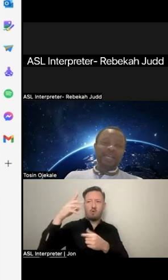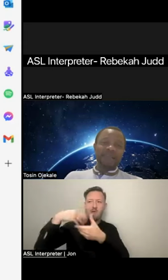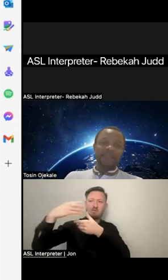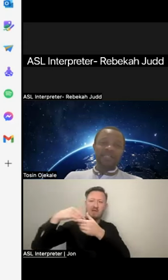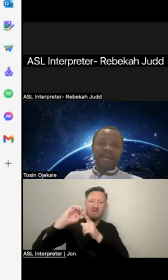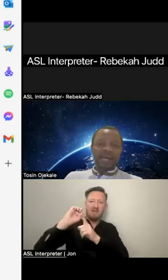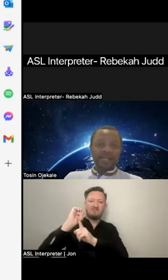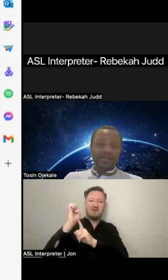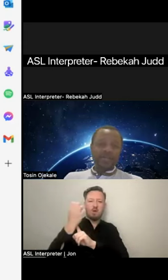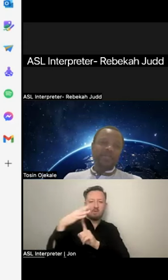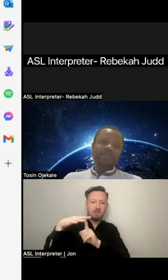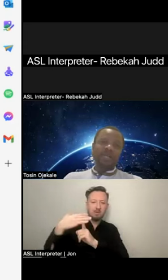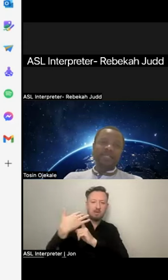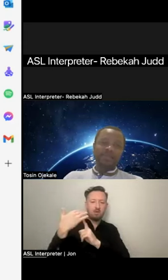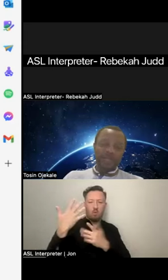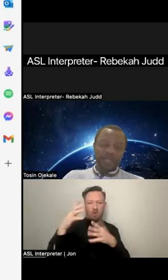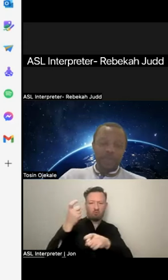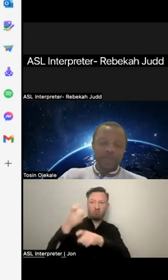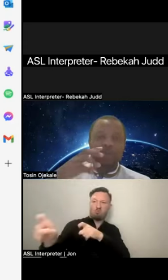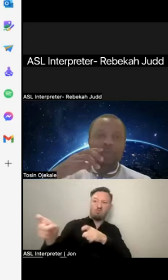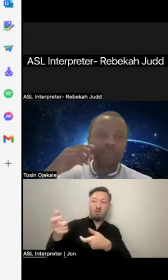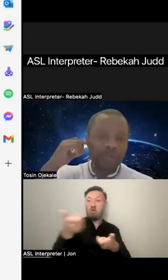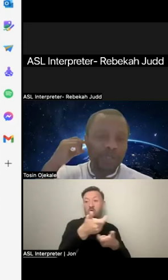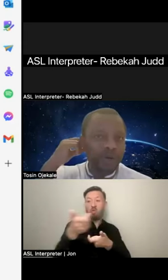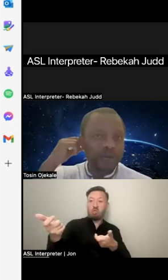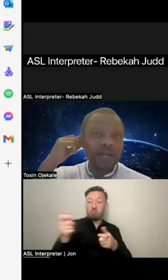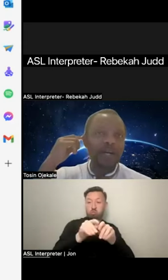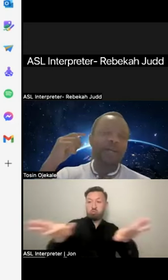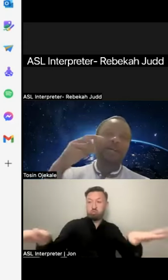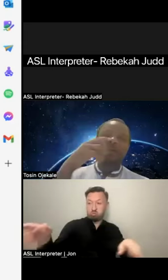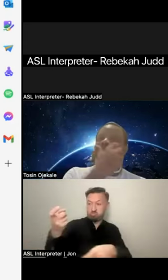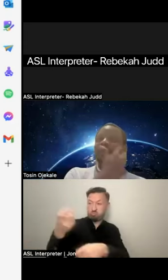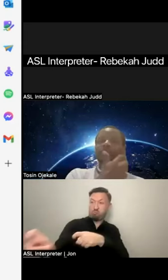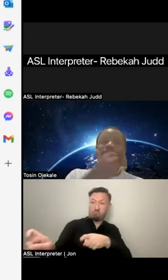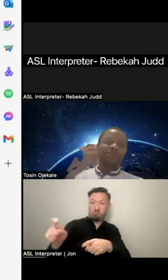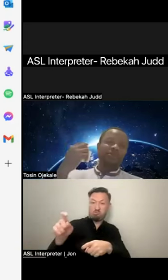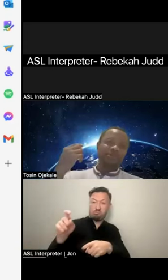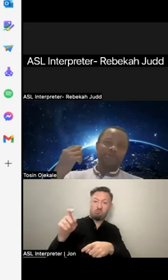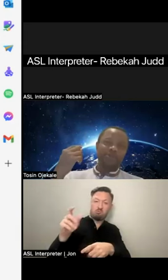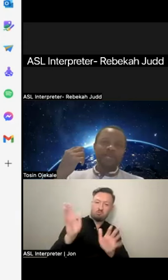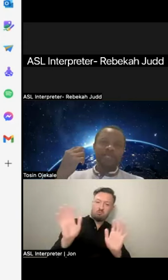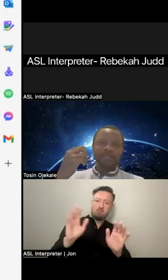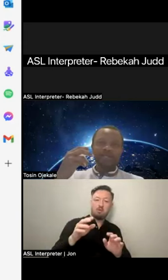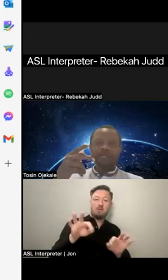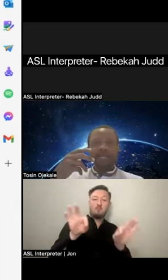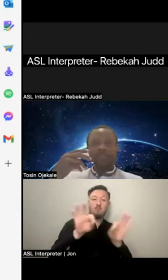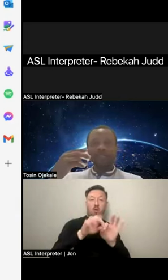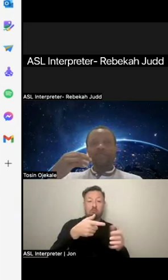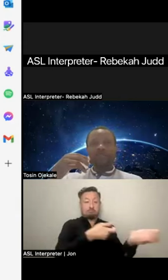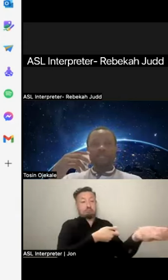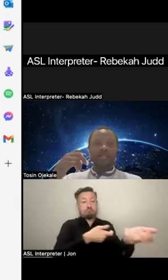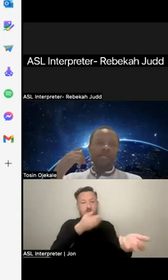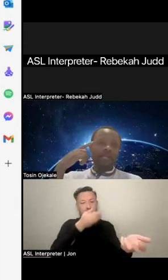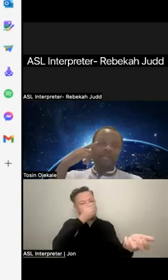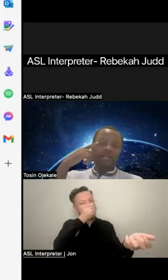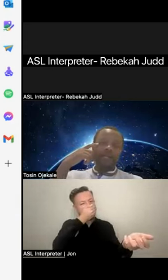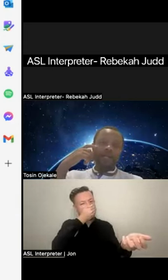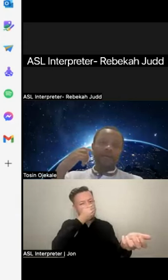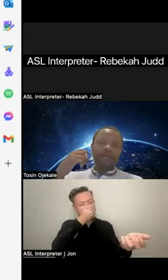is that if it is hazardous, when it's being used, you must cover your nose. Okay, it's not something that you should